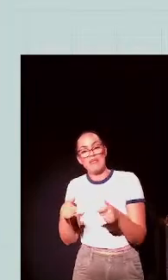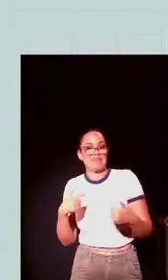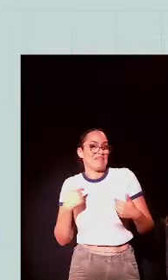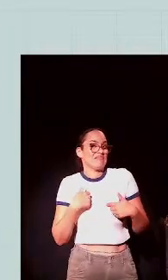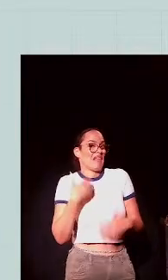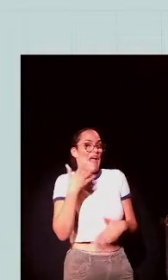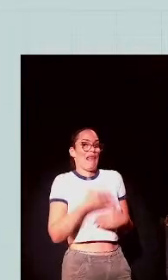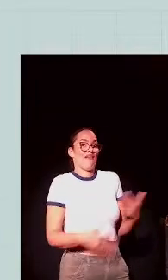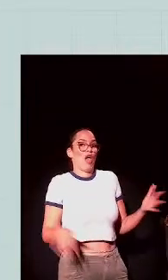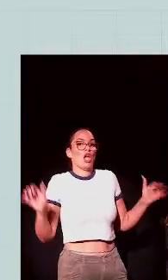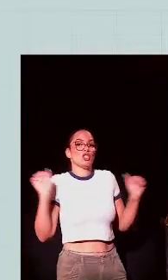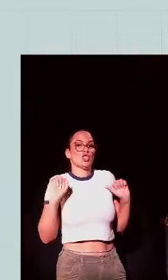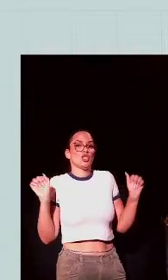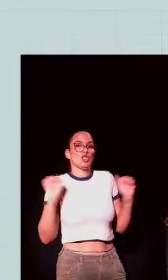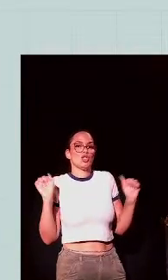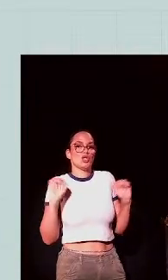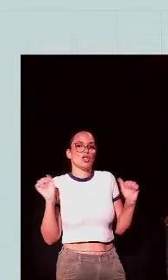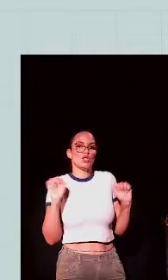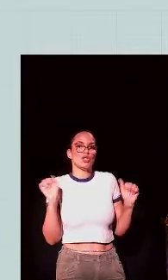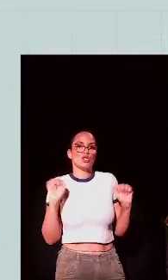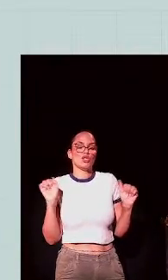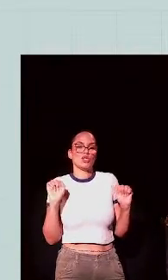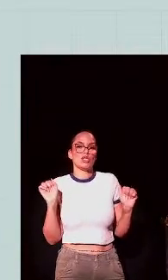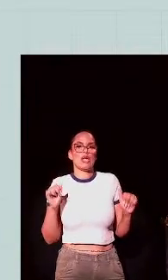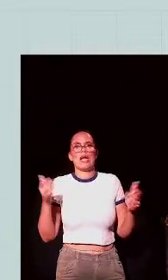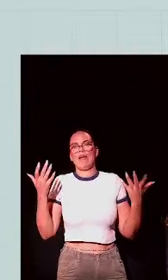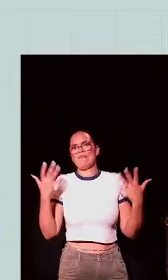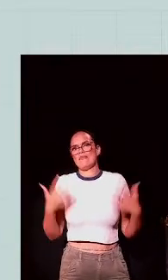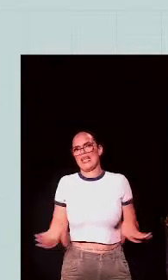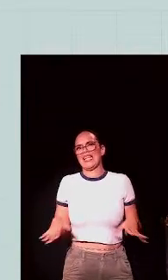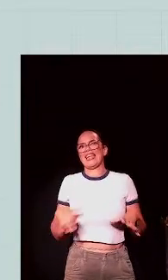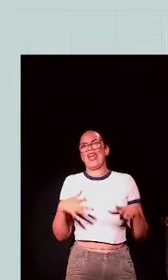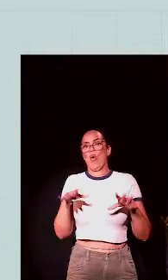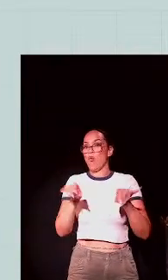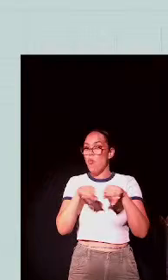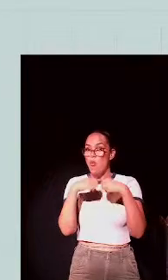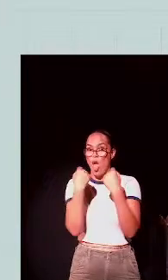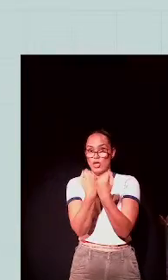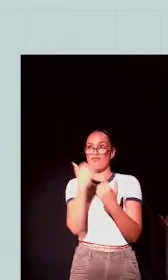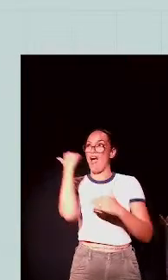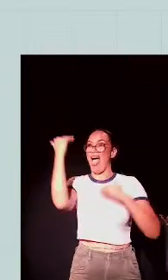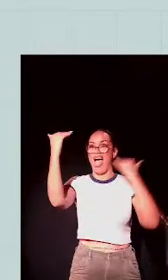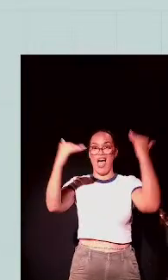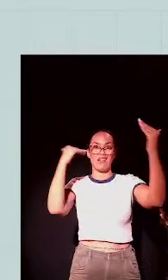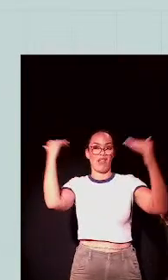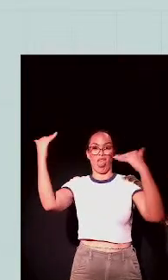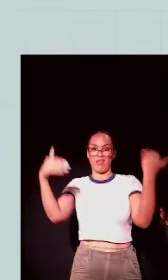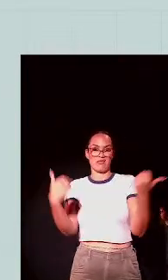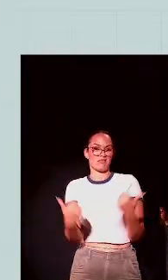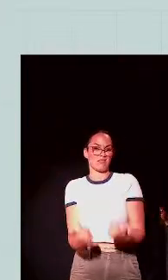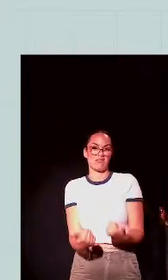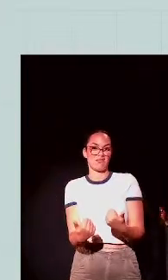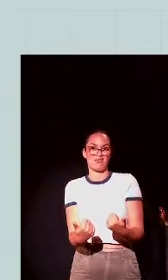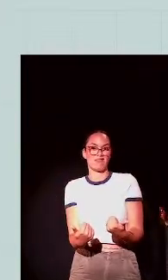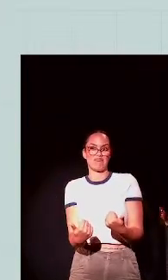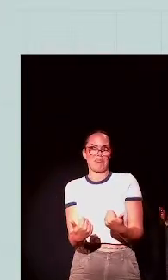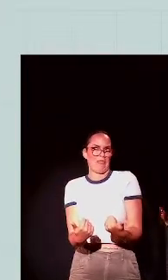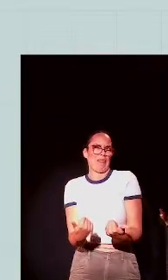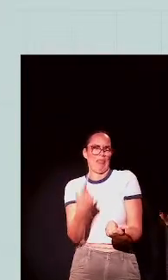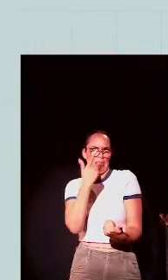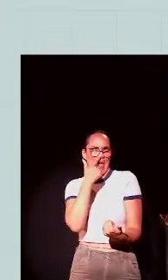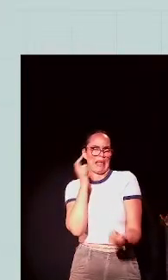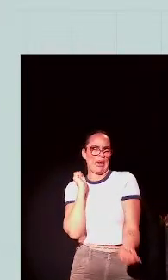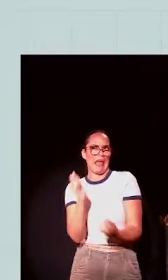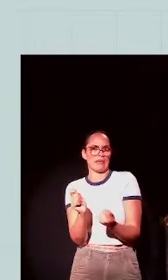I could. I have done loads and loads of workshops for adults, older adults, and I don't think it would be that much